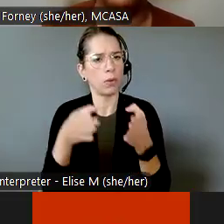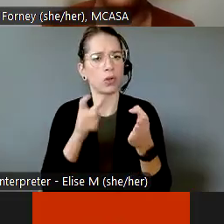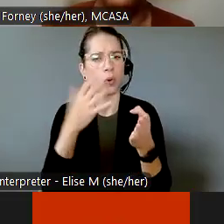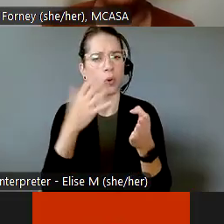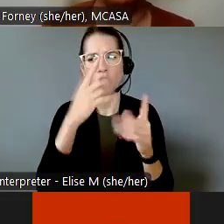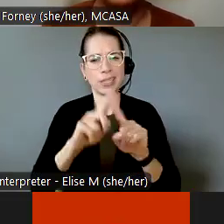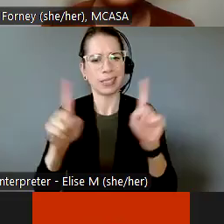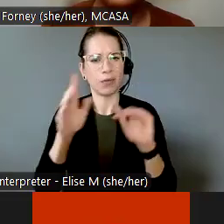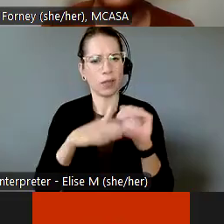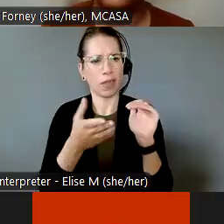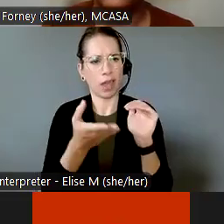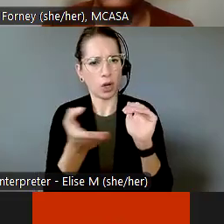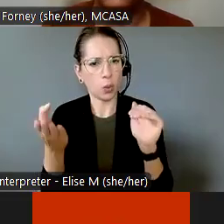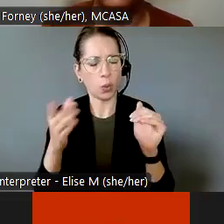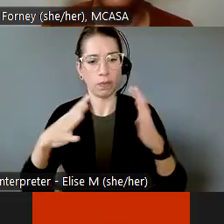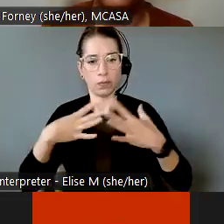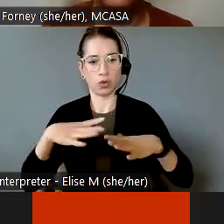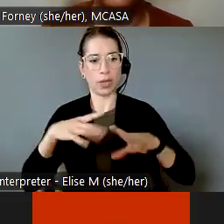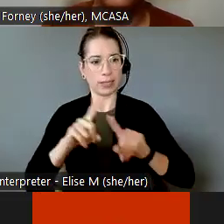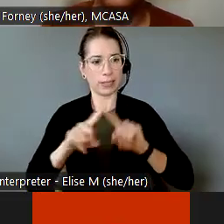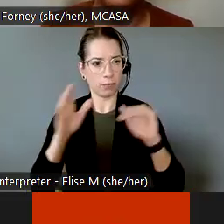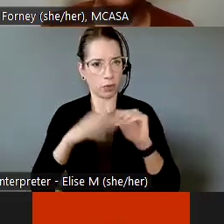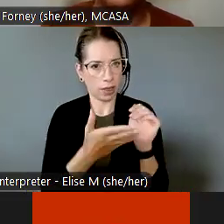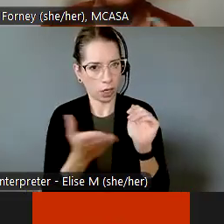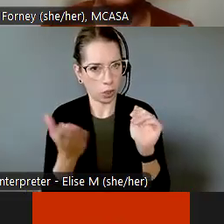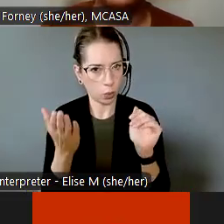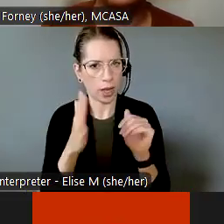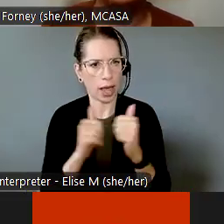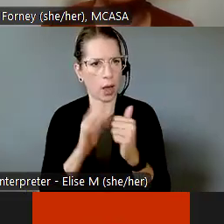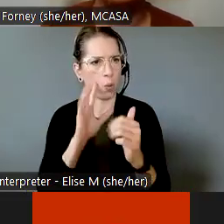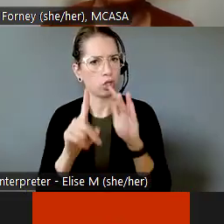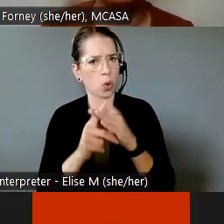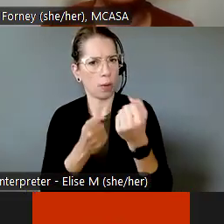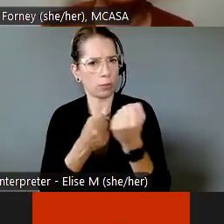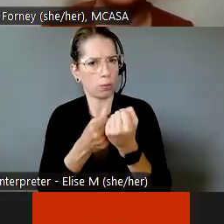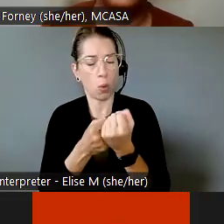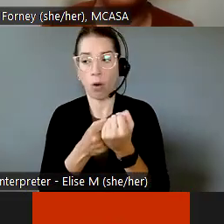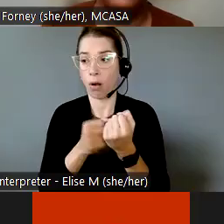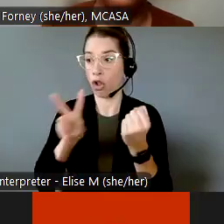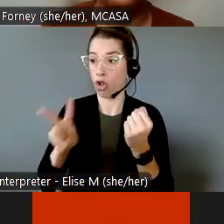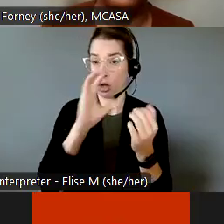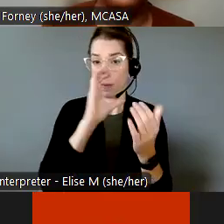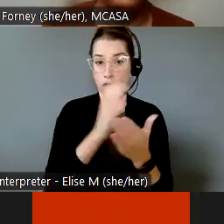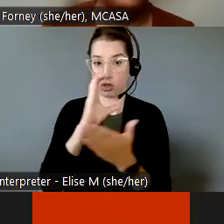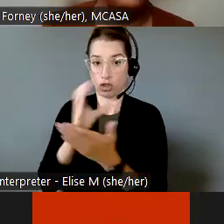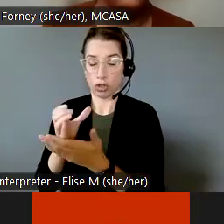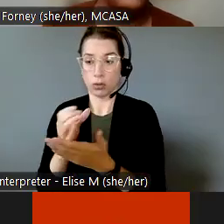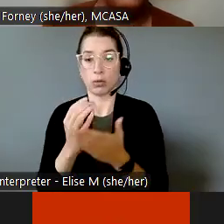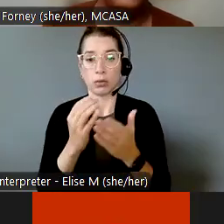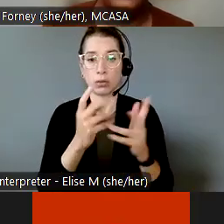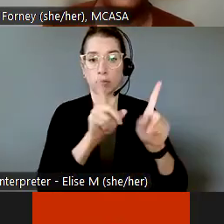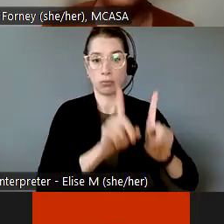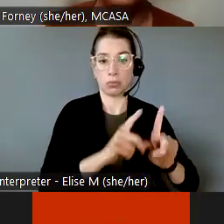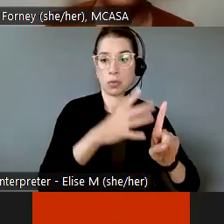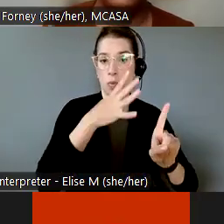than you, who dressed different than you? So if you look at these two images, we have a woman who's